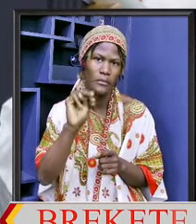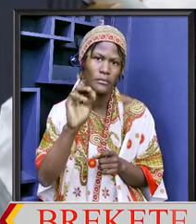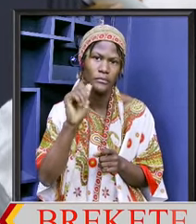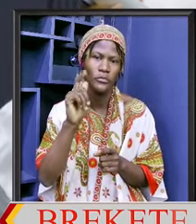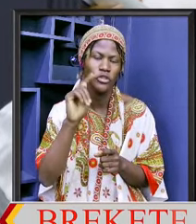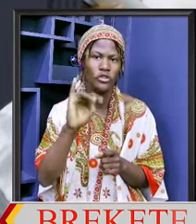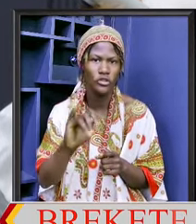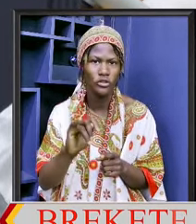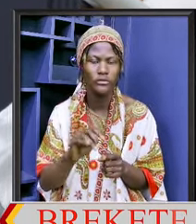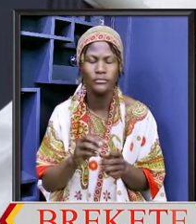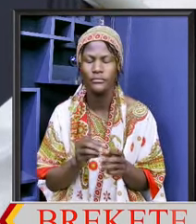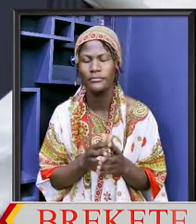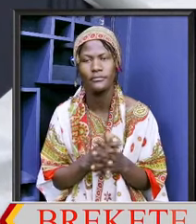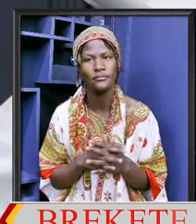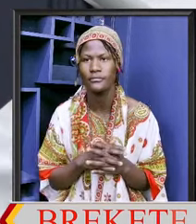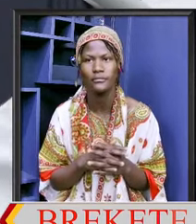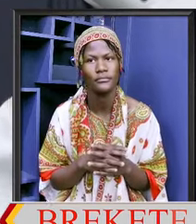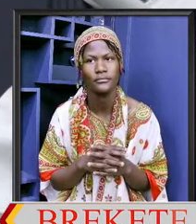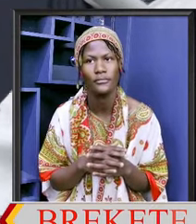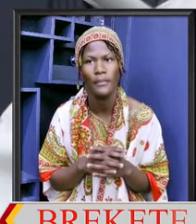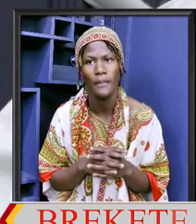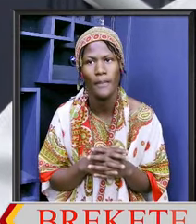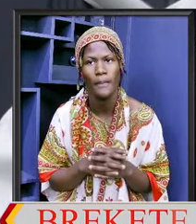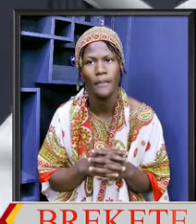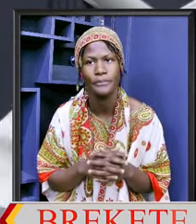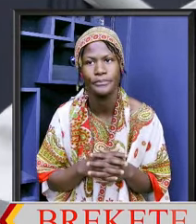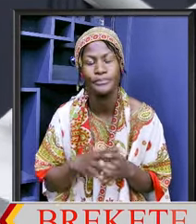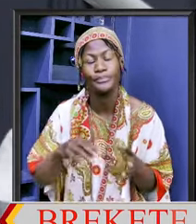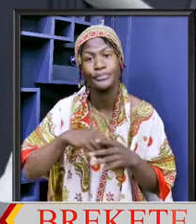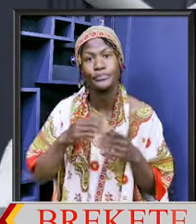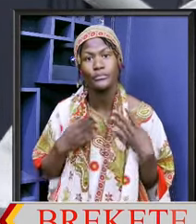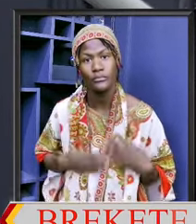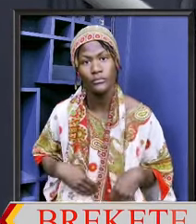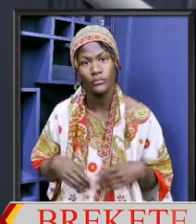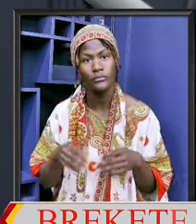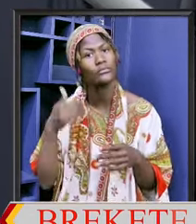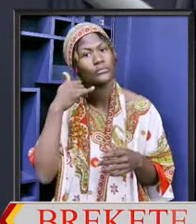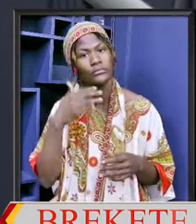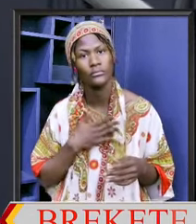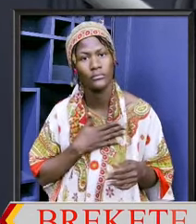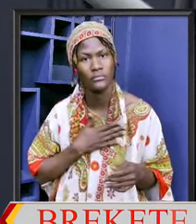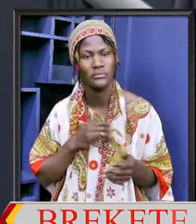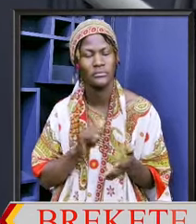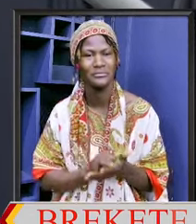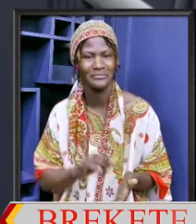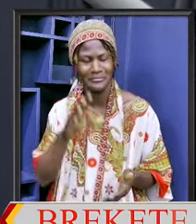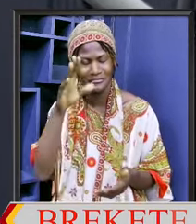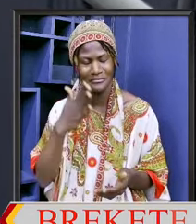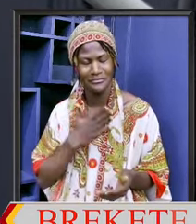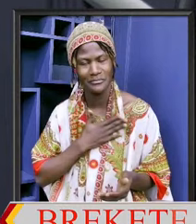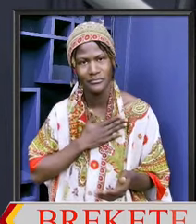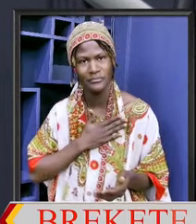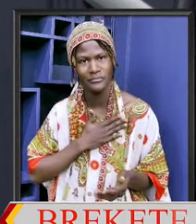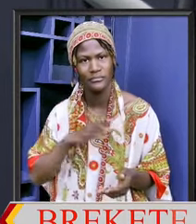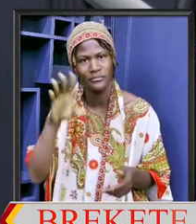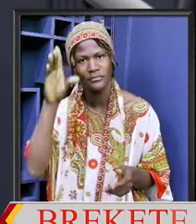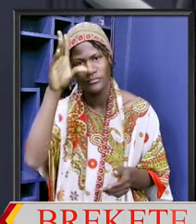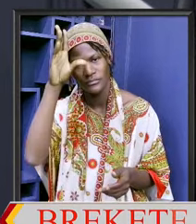You are in. But president, somebody call me. He say, my son have been kidnapped. Was just I